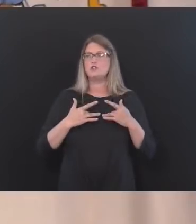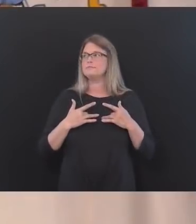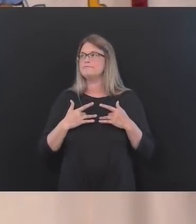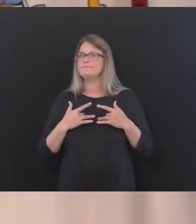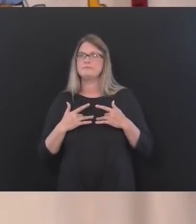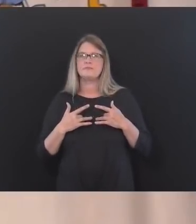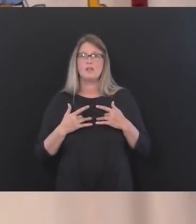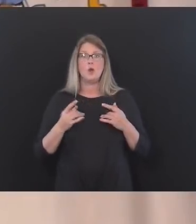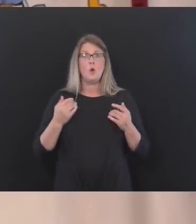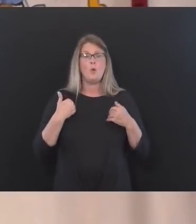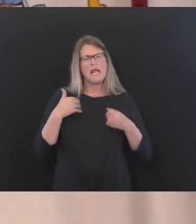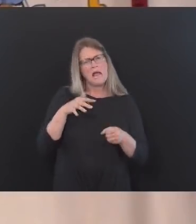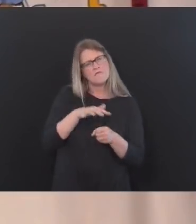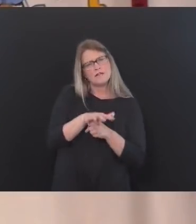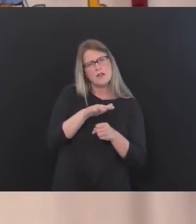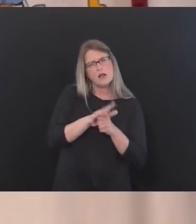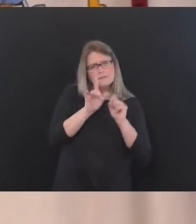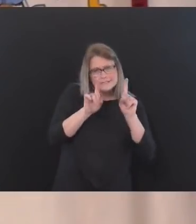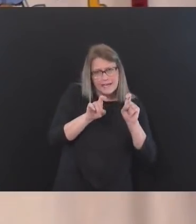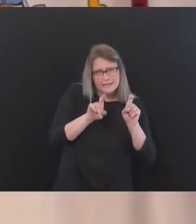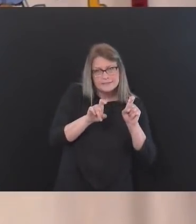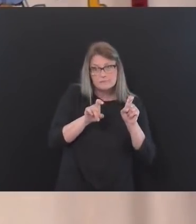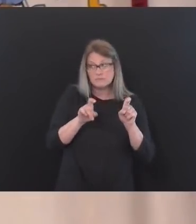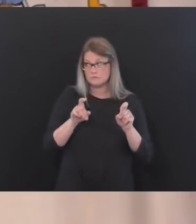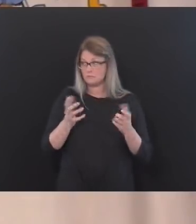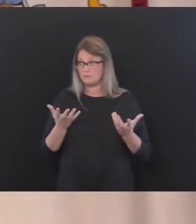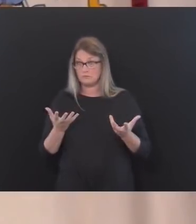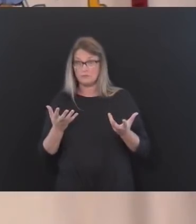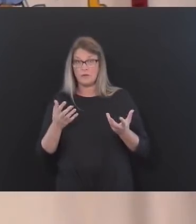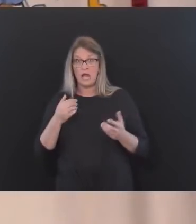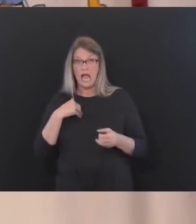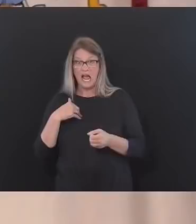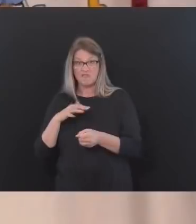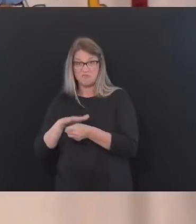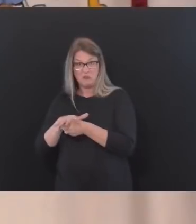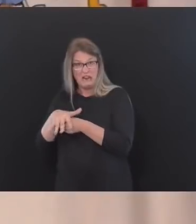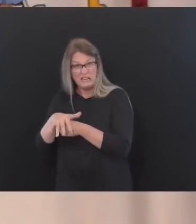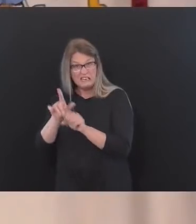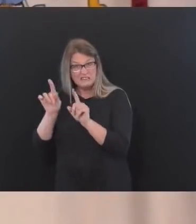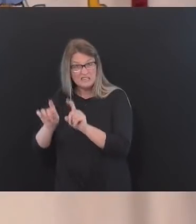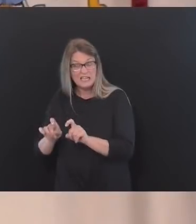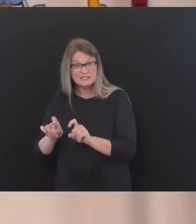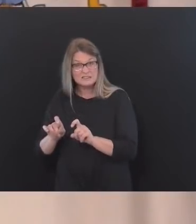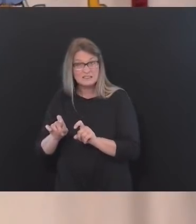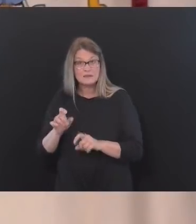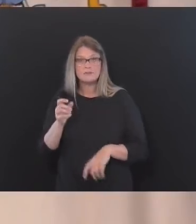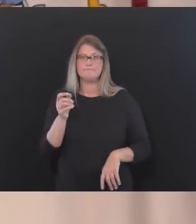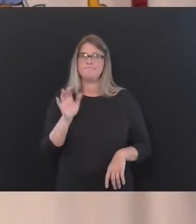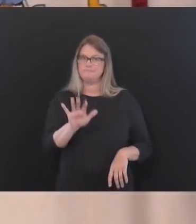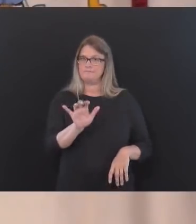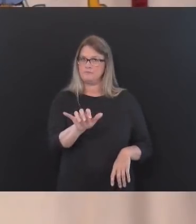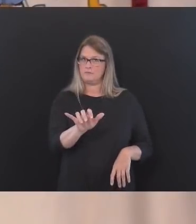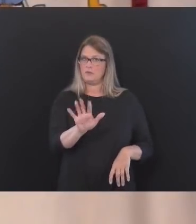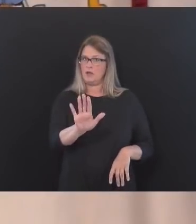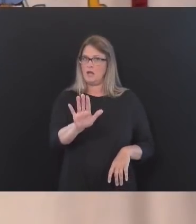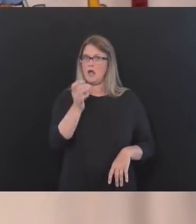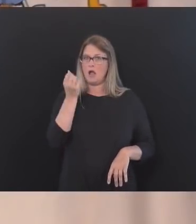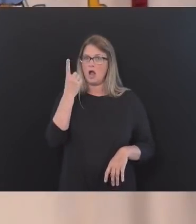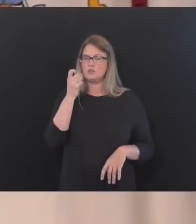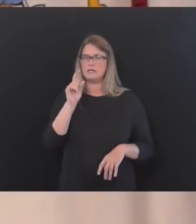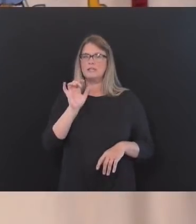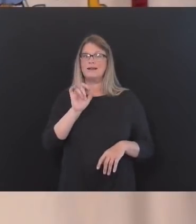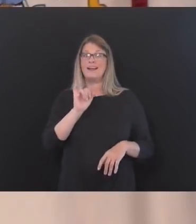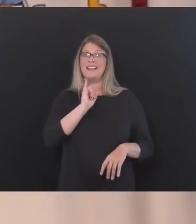enough tests? Are we testing enough? And this is all prorated on your population, your